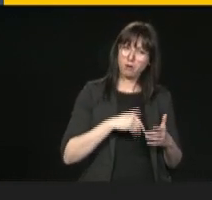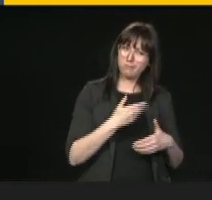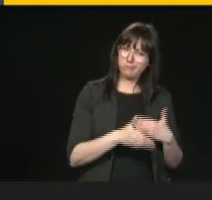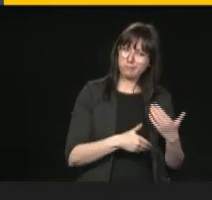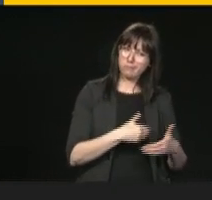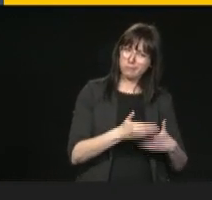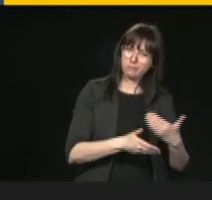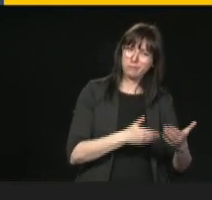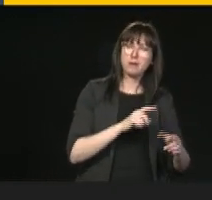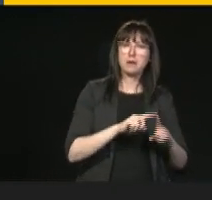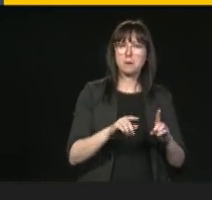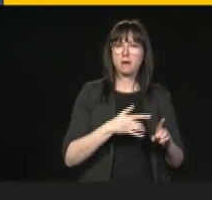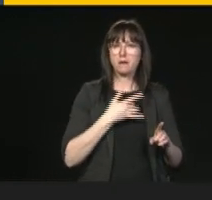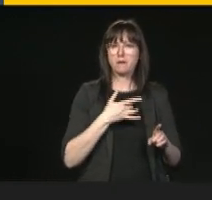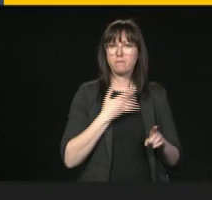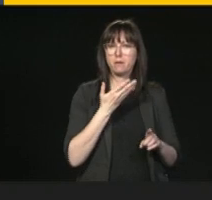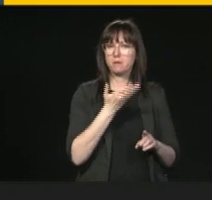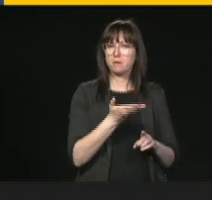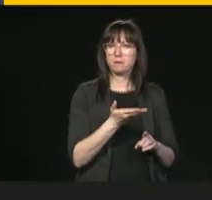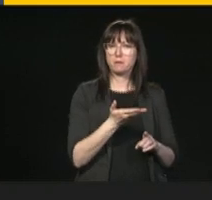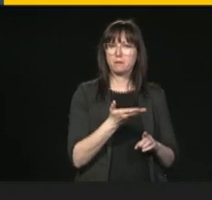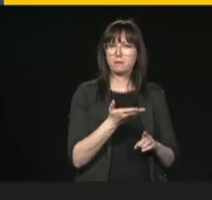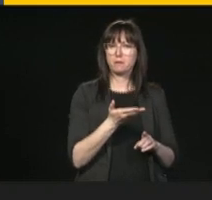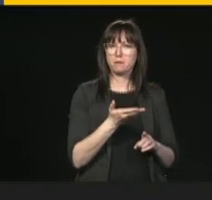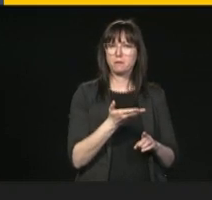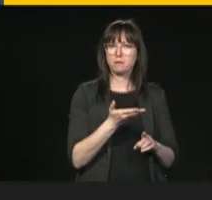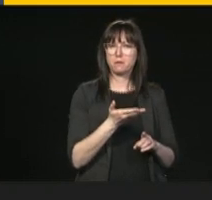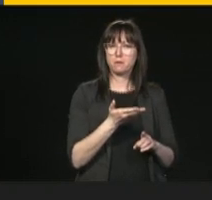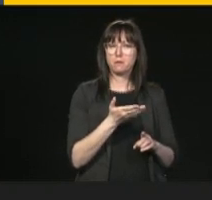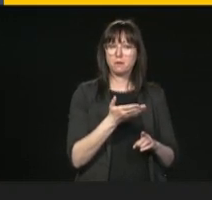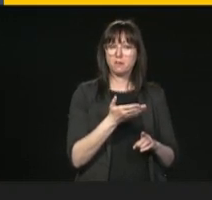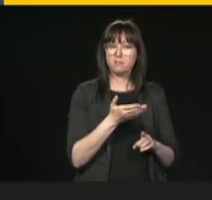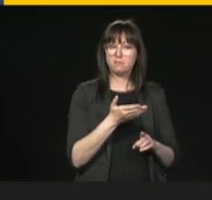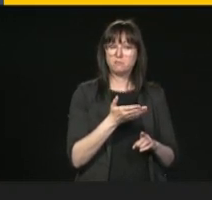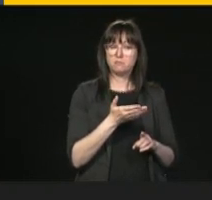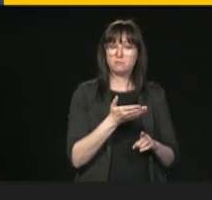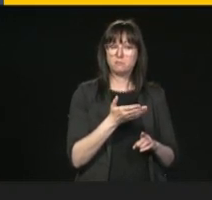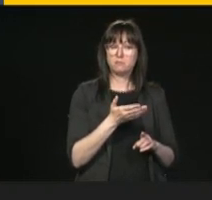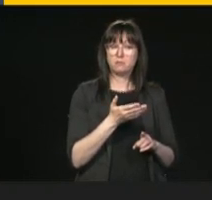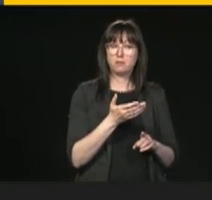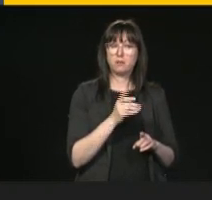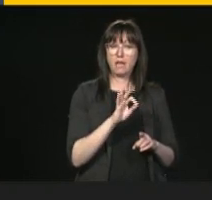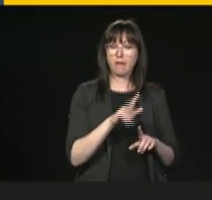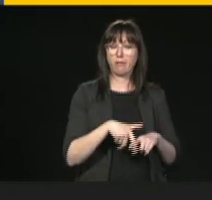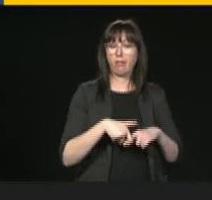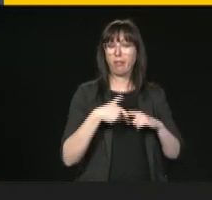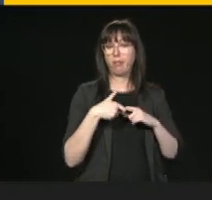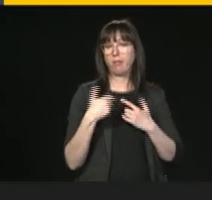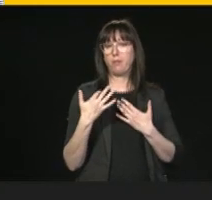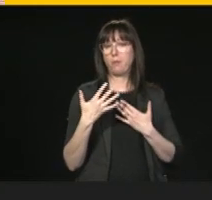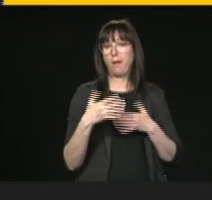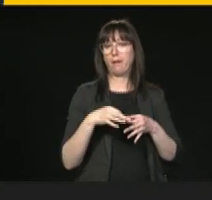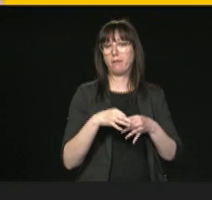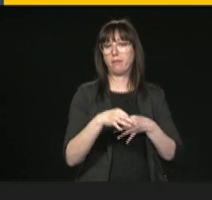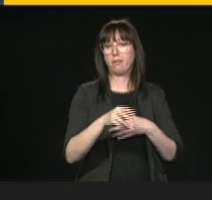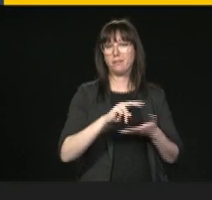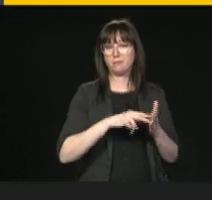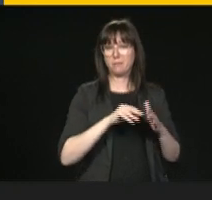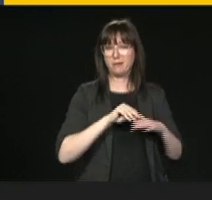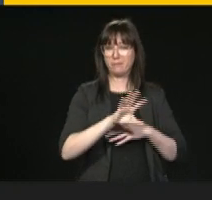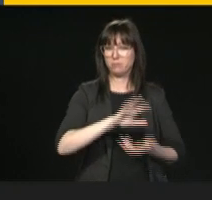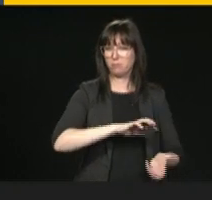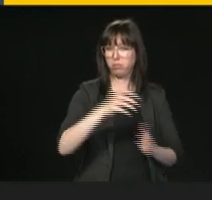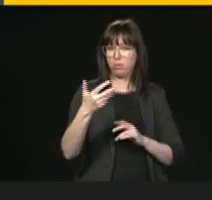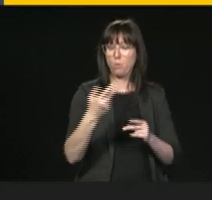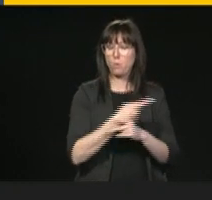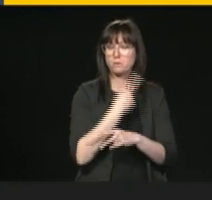you imperiled, or rather, that you made the situation worse for businesses by delaying this announcement?